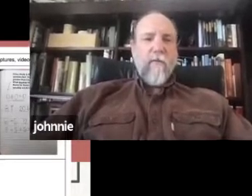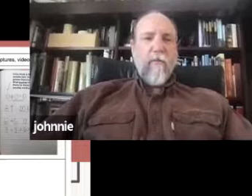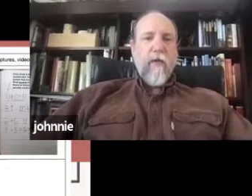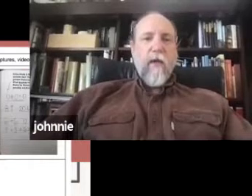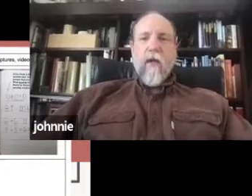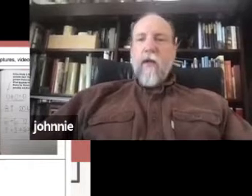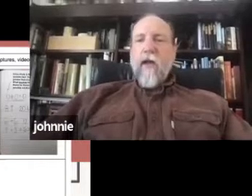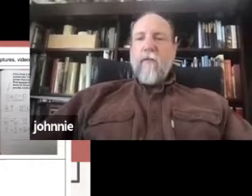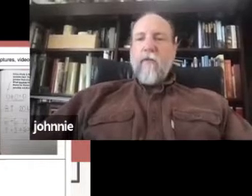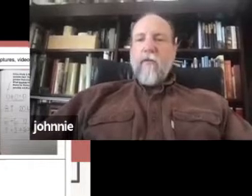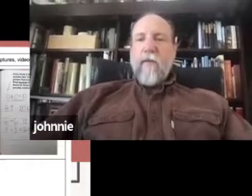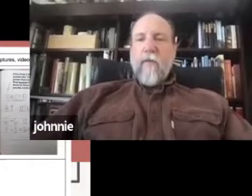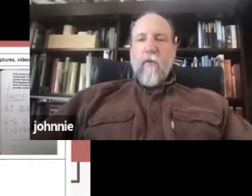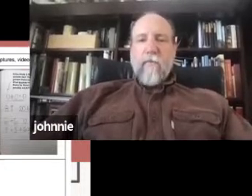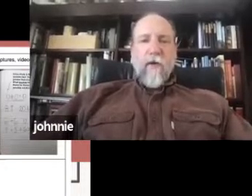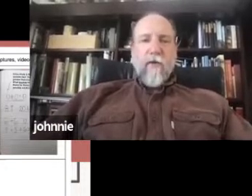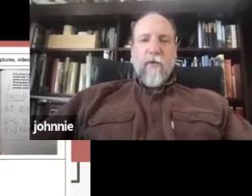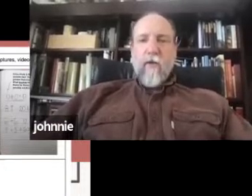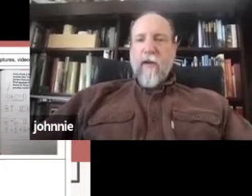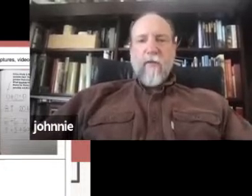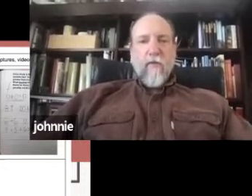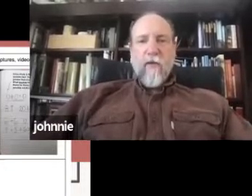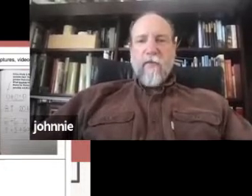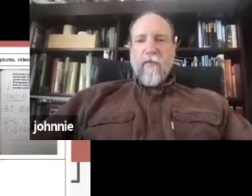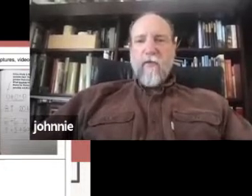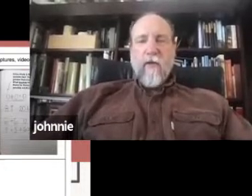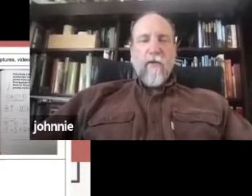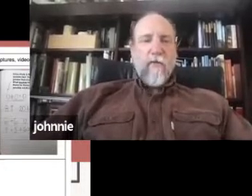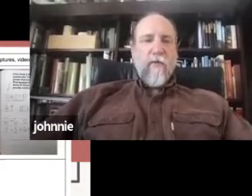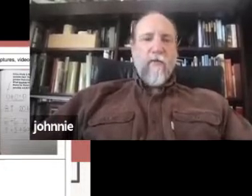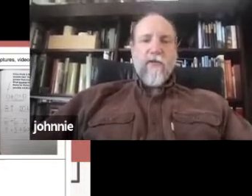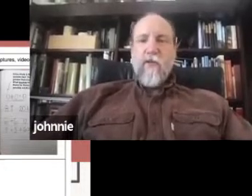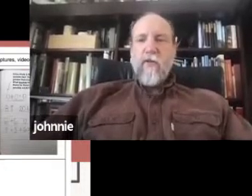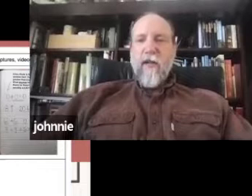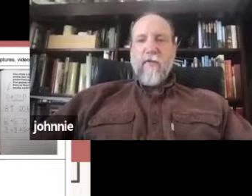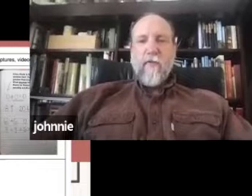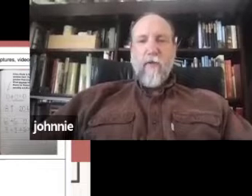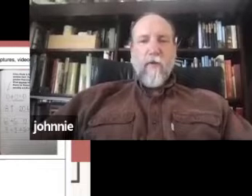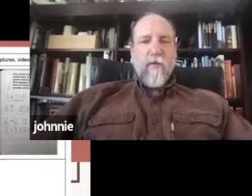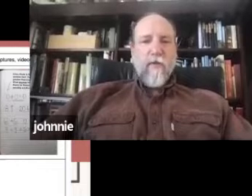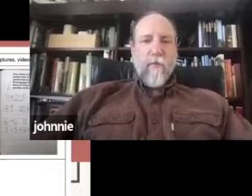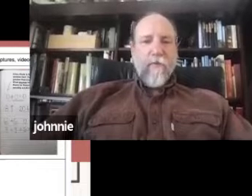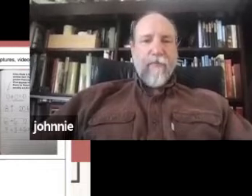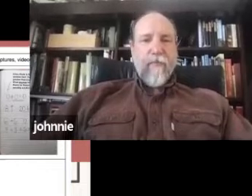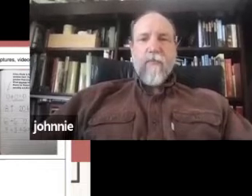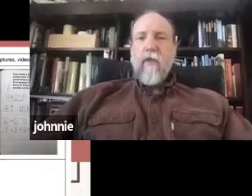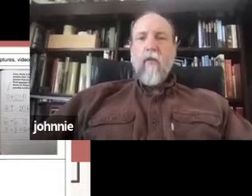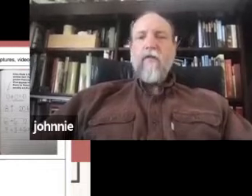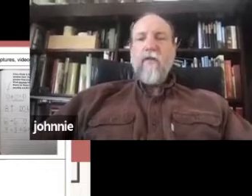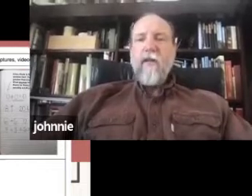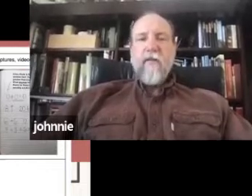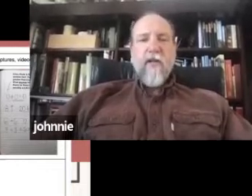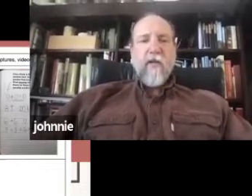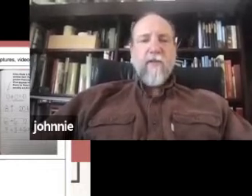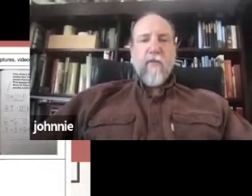teaching. After that part, we go back to what the lessons, the supervision journal asks for, which is, what